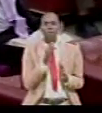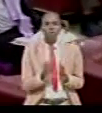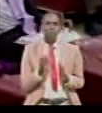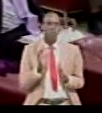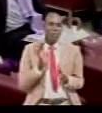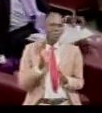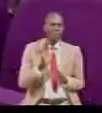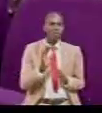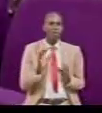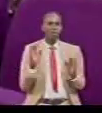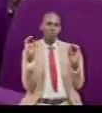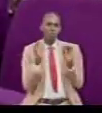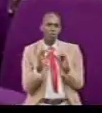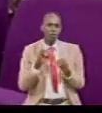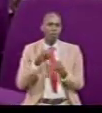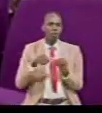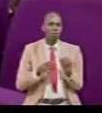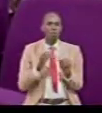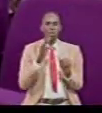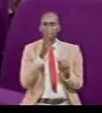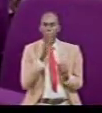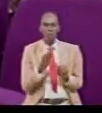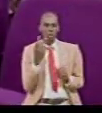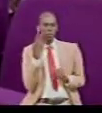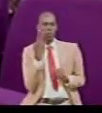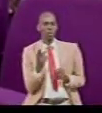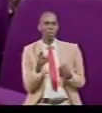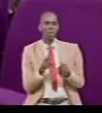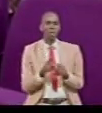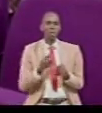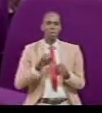uncircumcision be counted for circumcision?